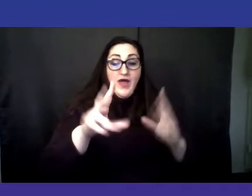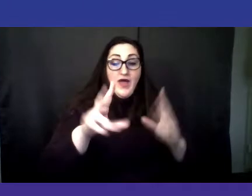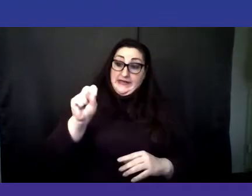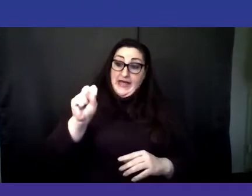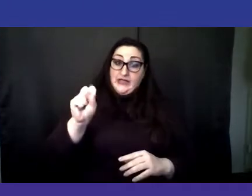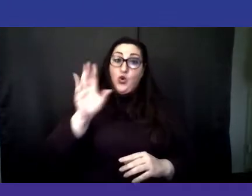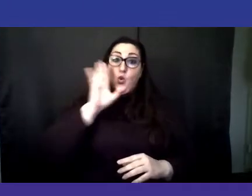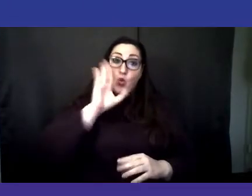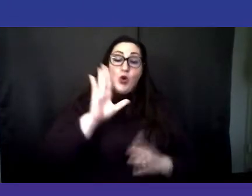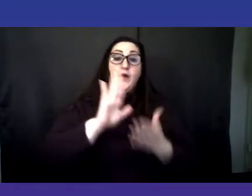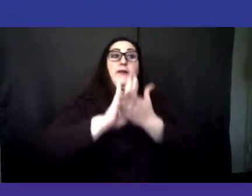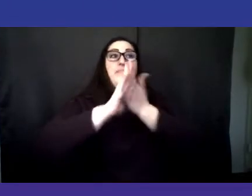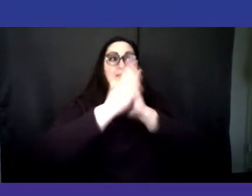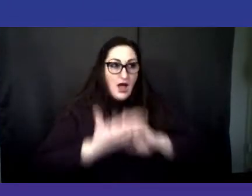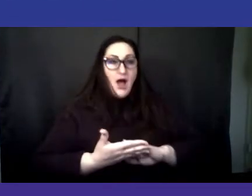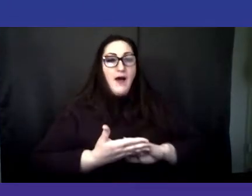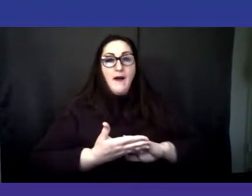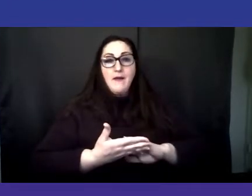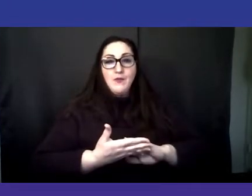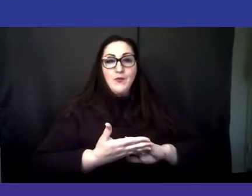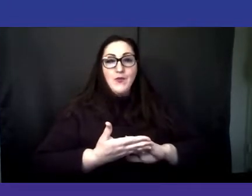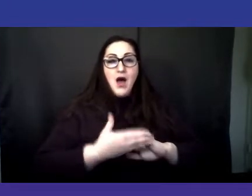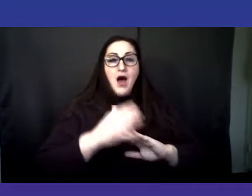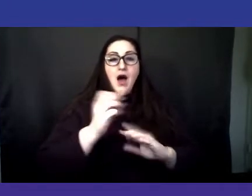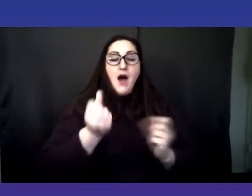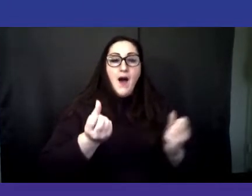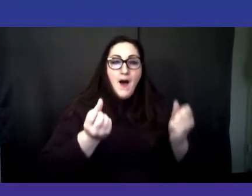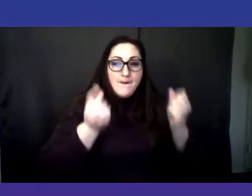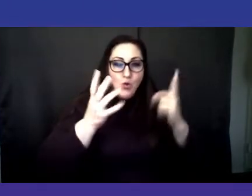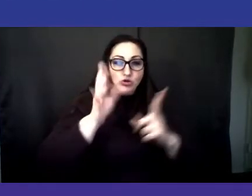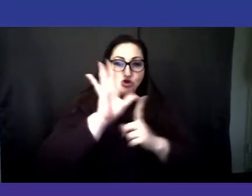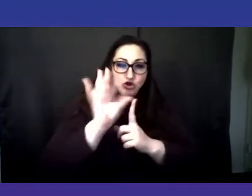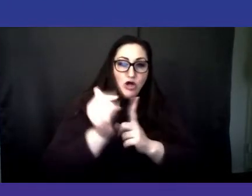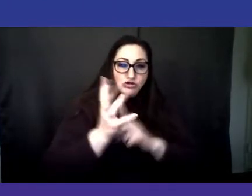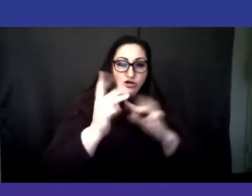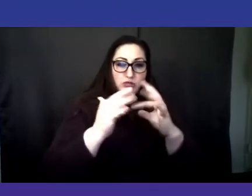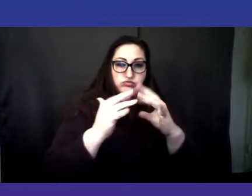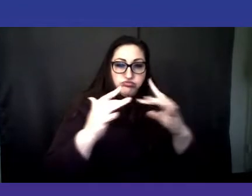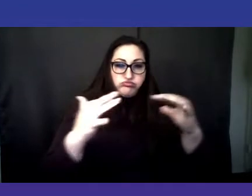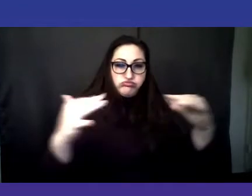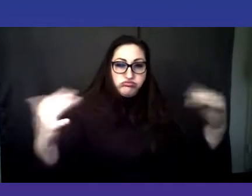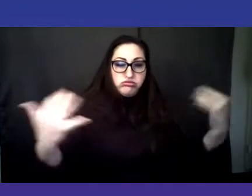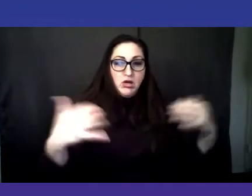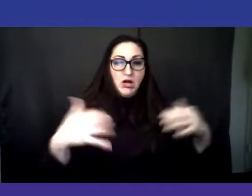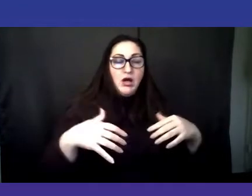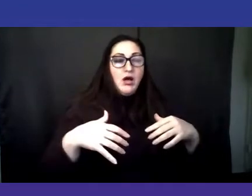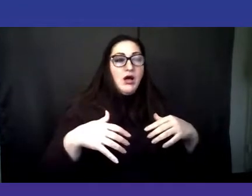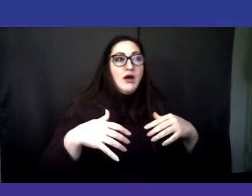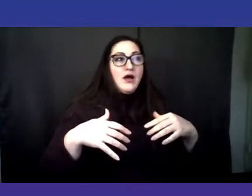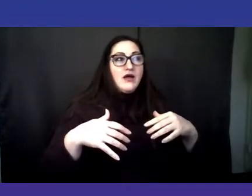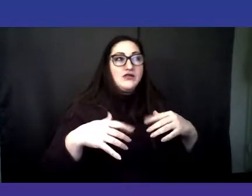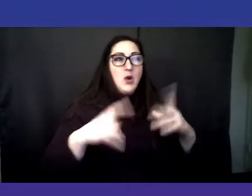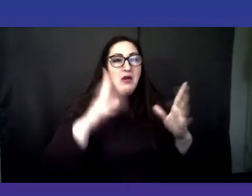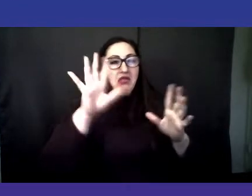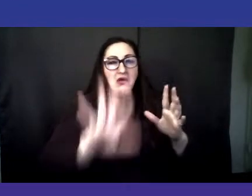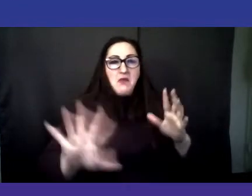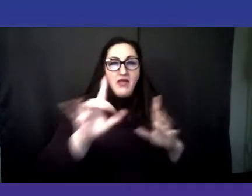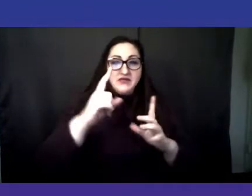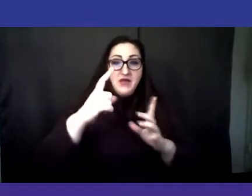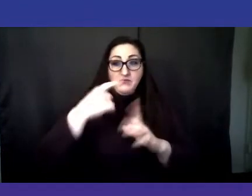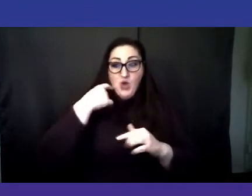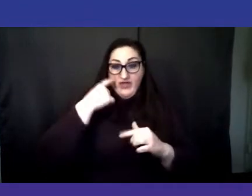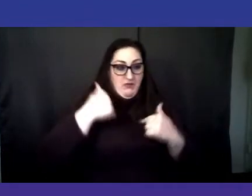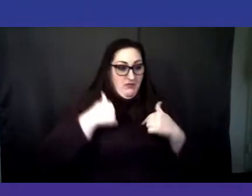around 2040. So maybe it occurs a few years earlier. And with that, I feel at almost